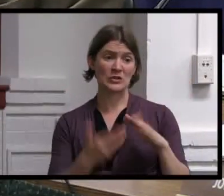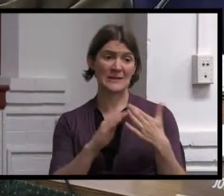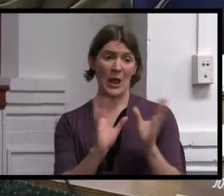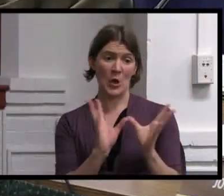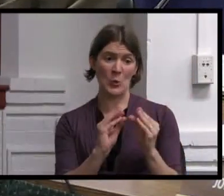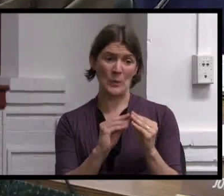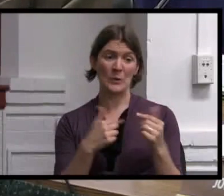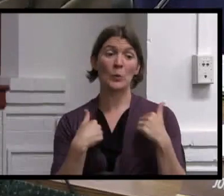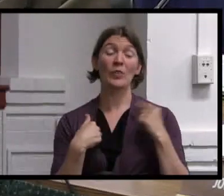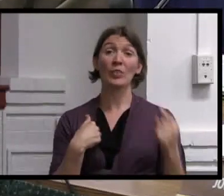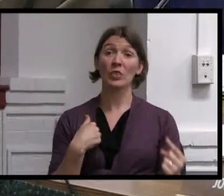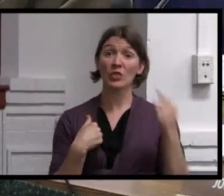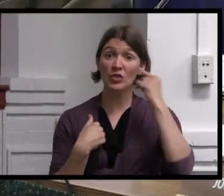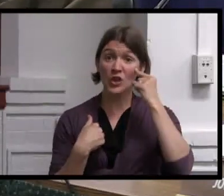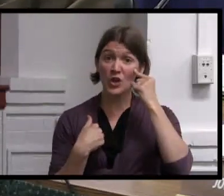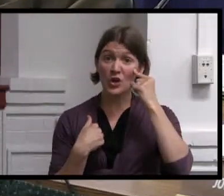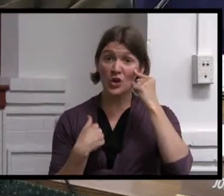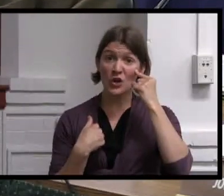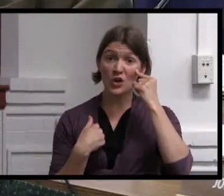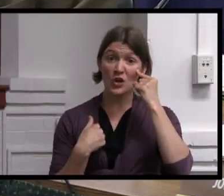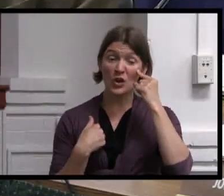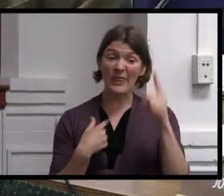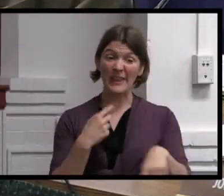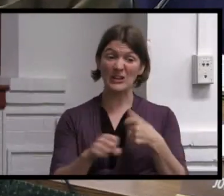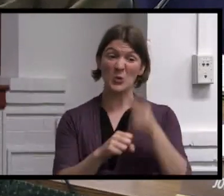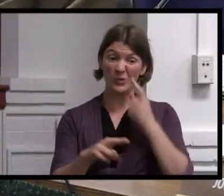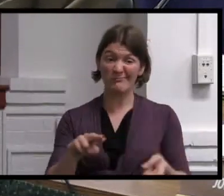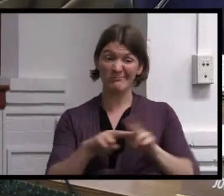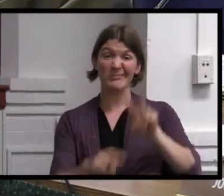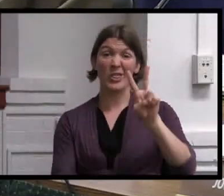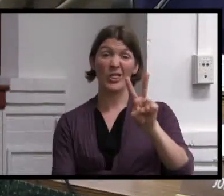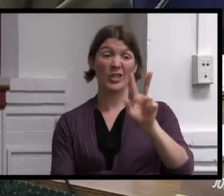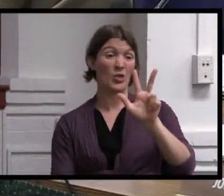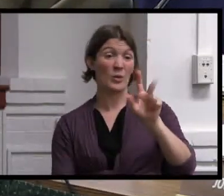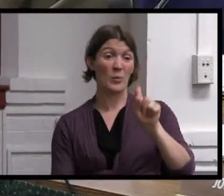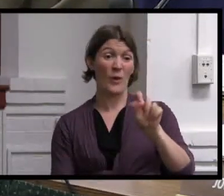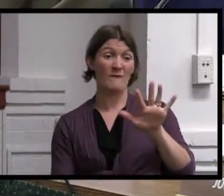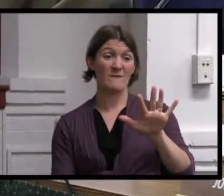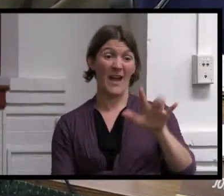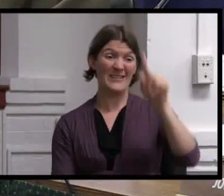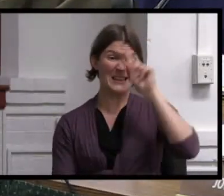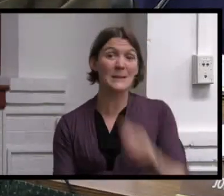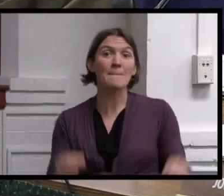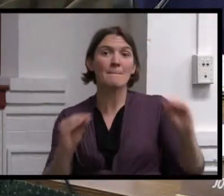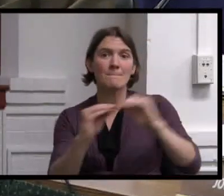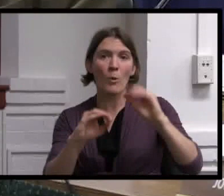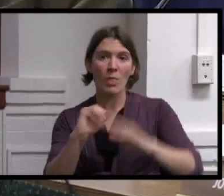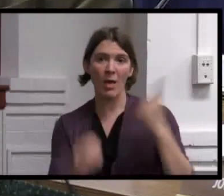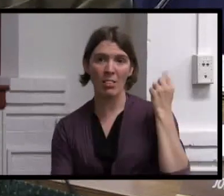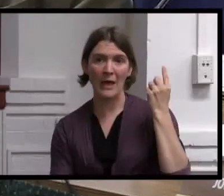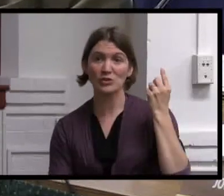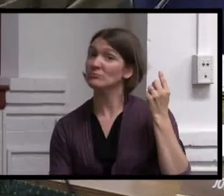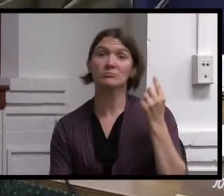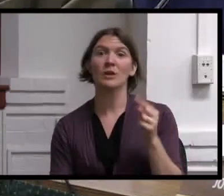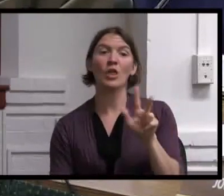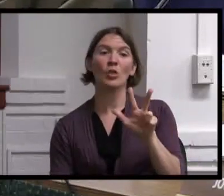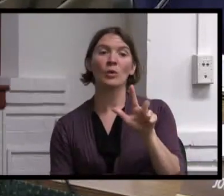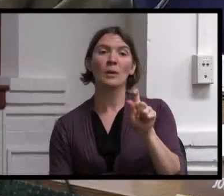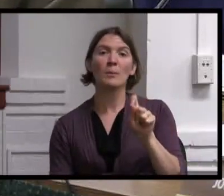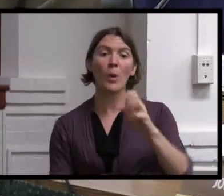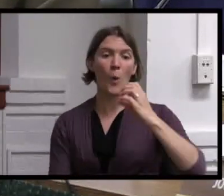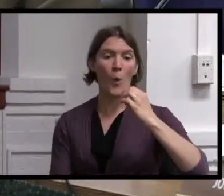anticipated that the amount of the increase this year would be 3.5 cents on the tax rate. Mm-hmm. It's actually coming in at